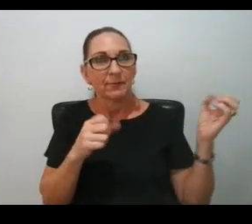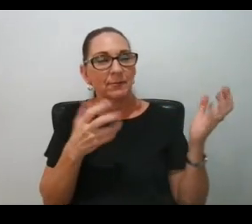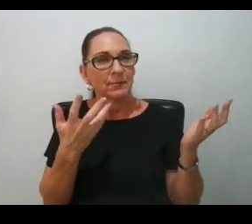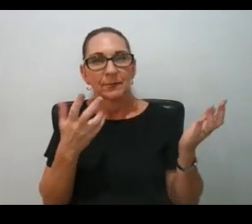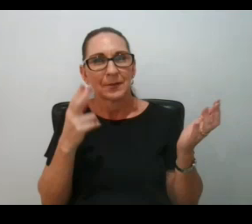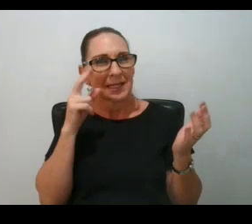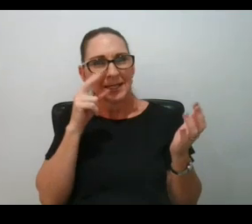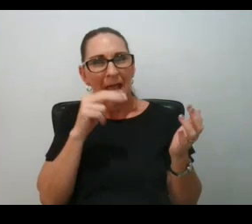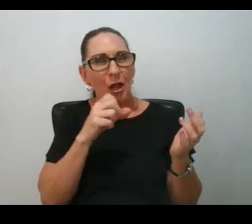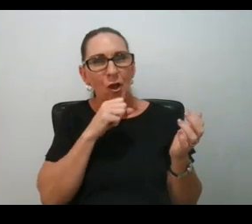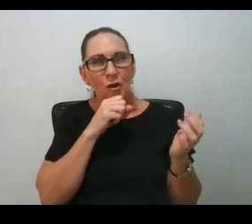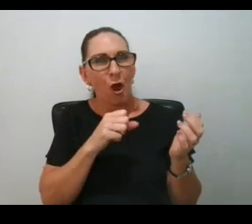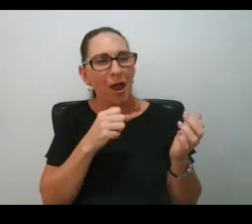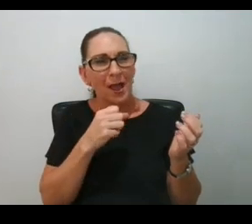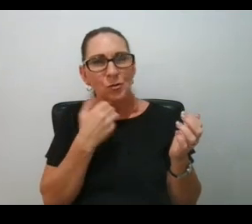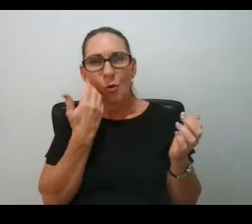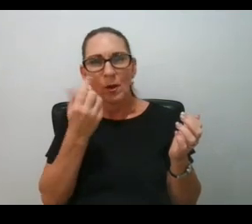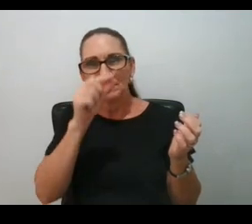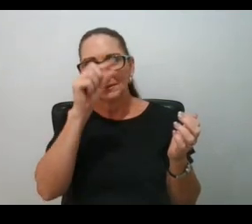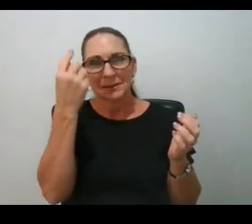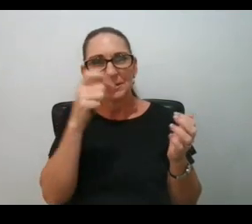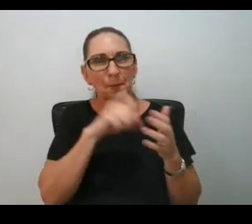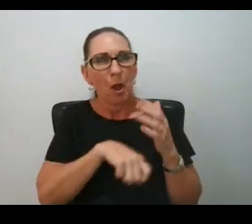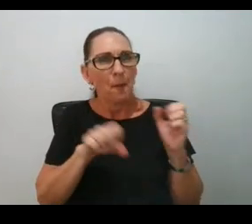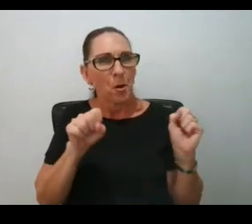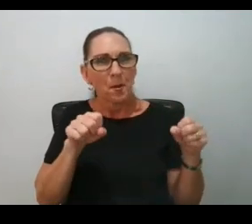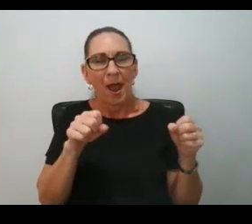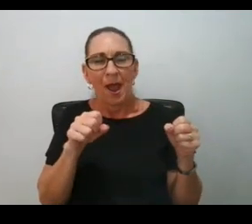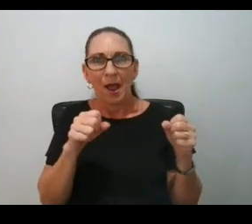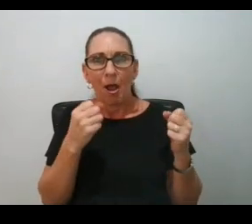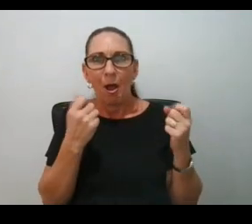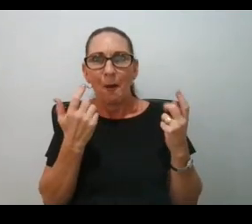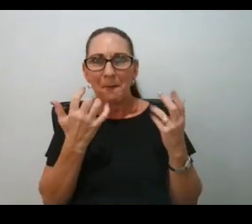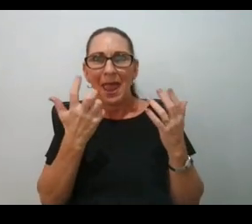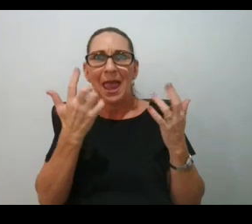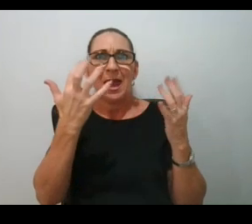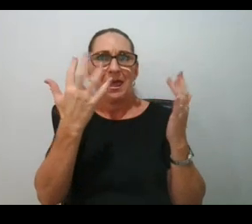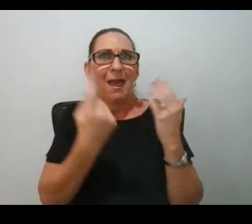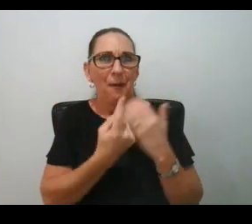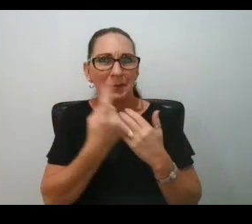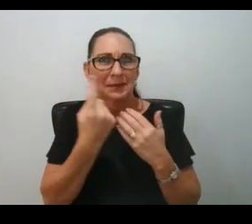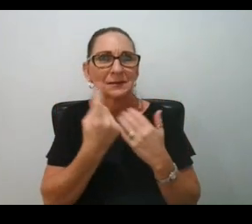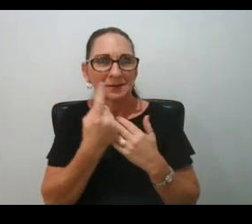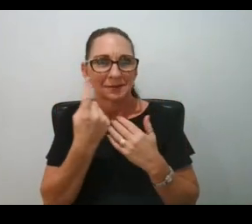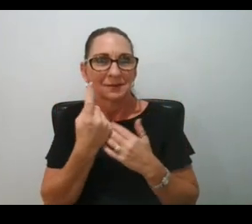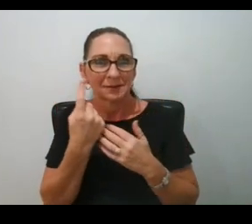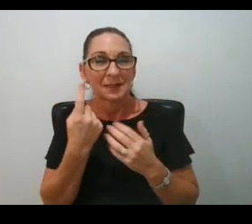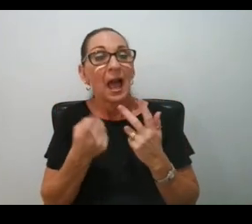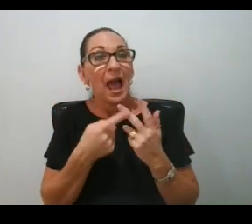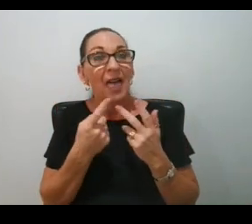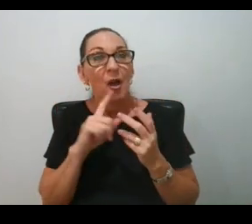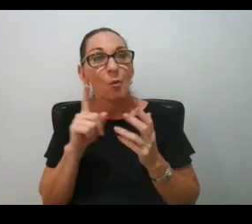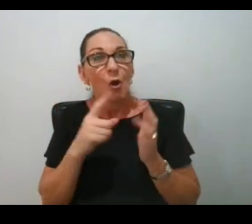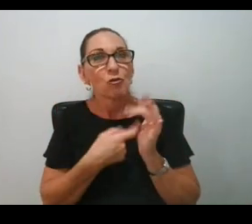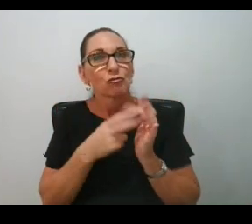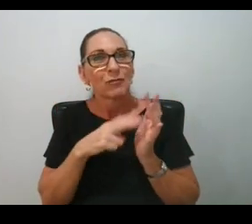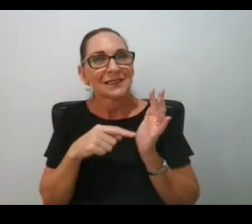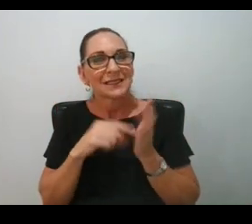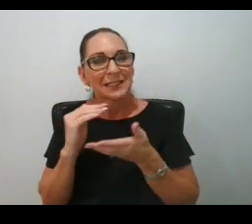buying bikes, but it happens ridiculously. And our other problems are the rent's increased by